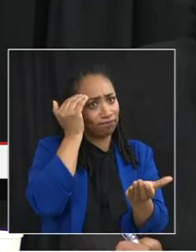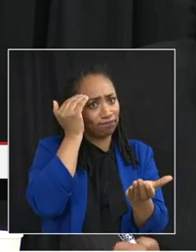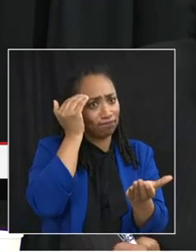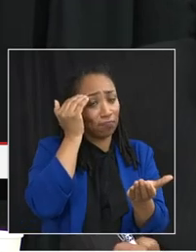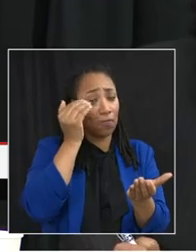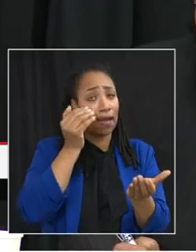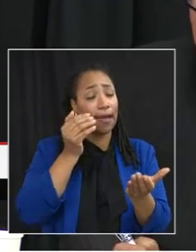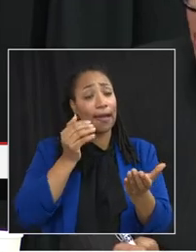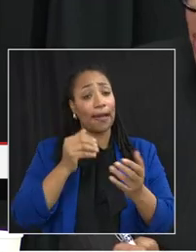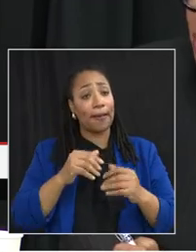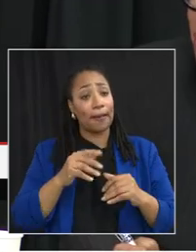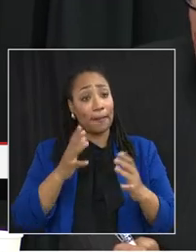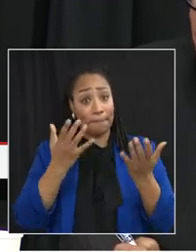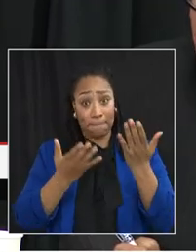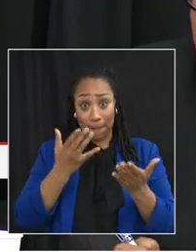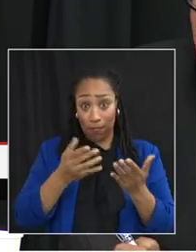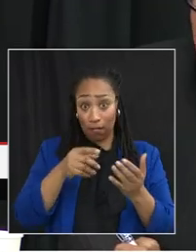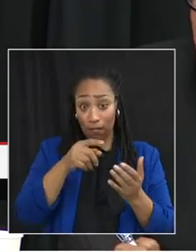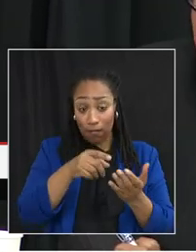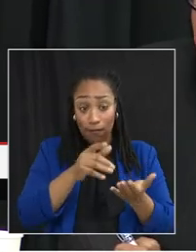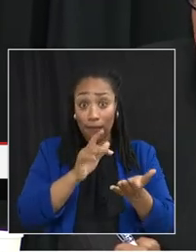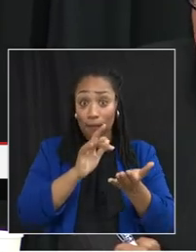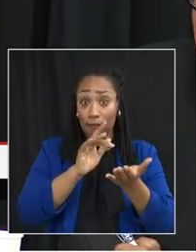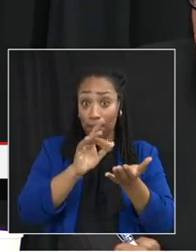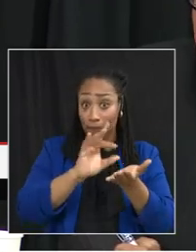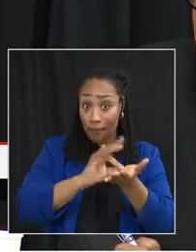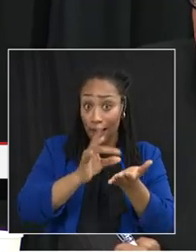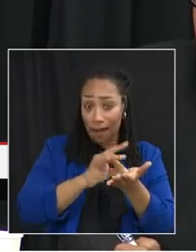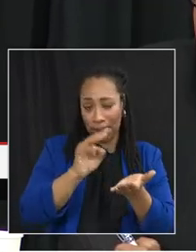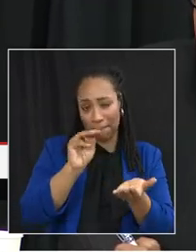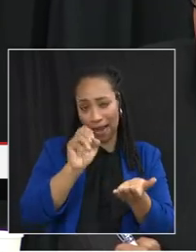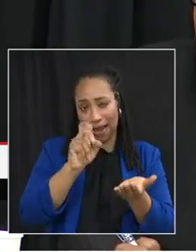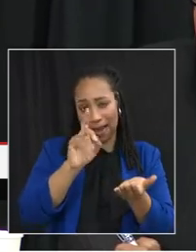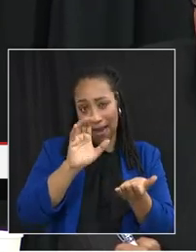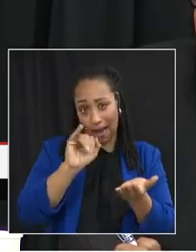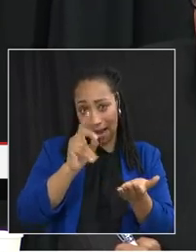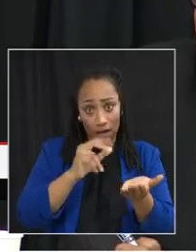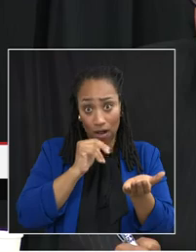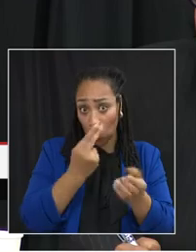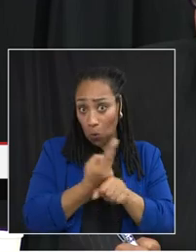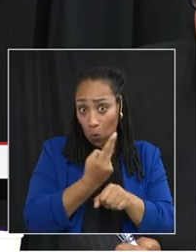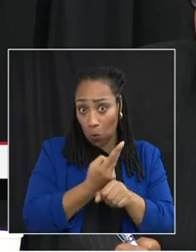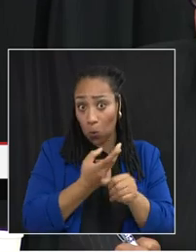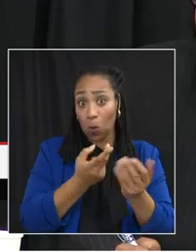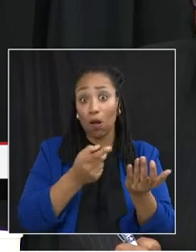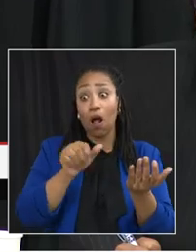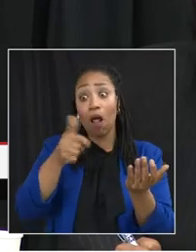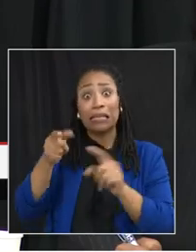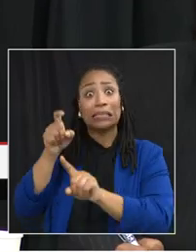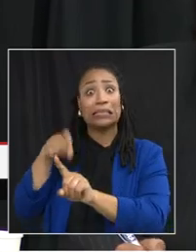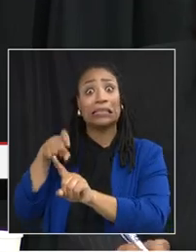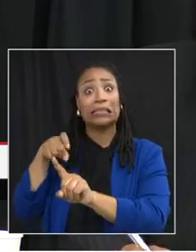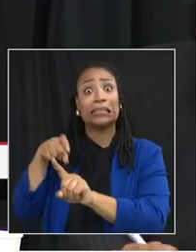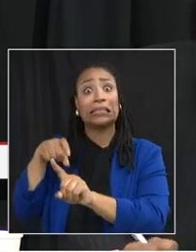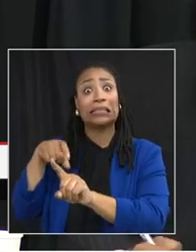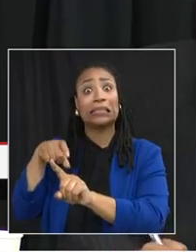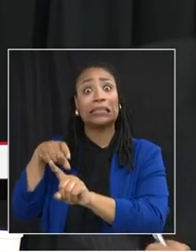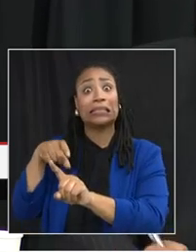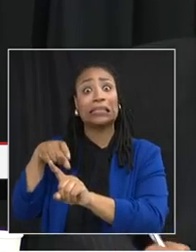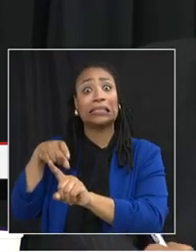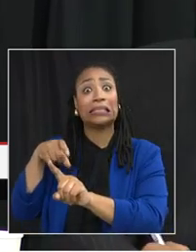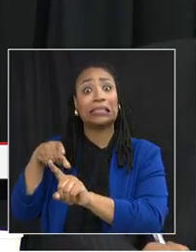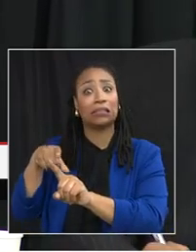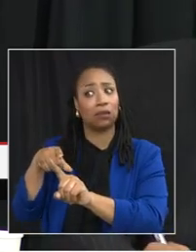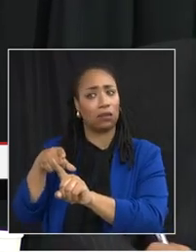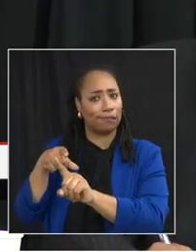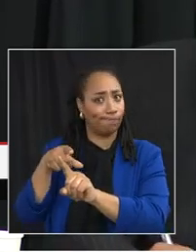Medicaid, but somebody else that's living in one of those facilities is using Medicaid dollars, and those dollars help